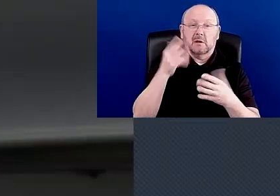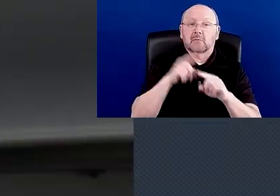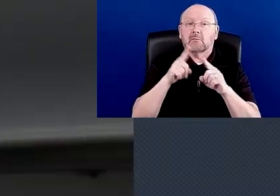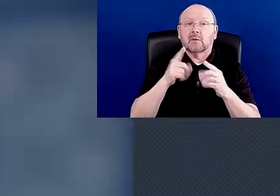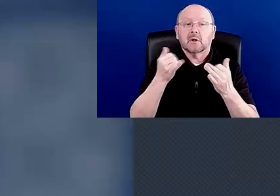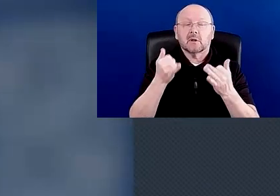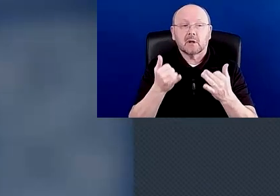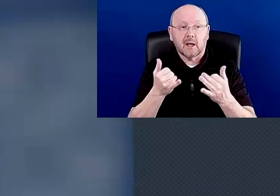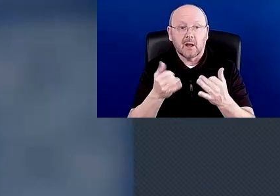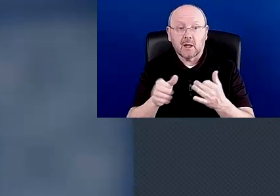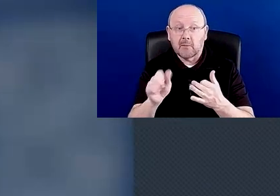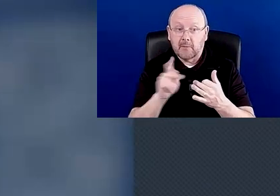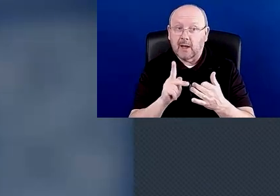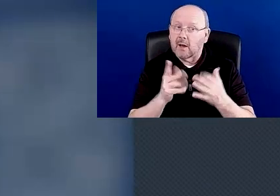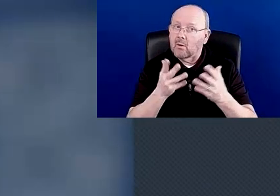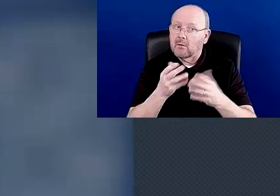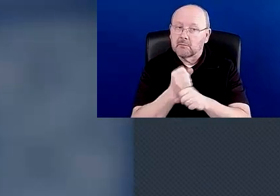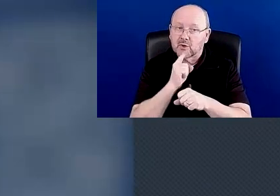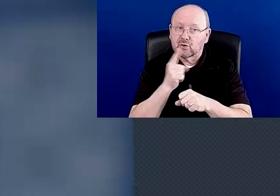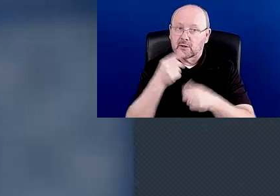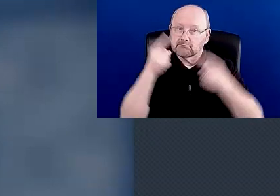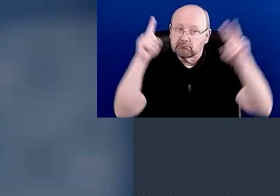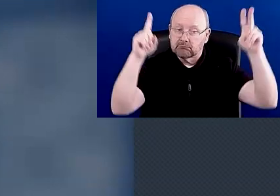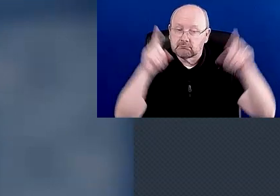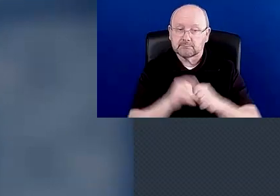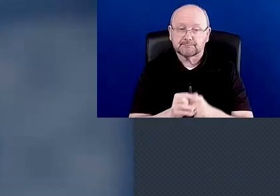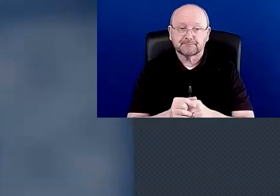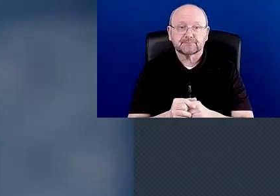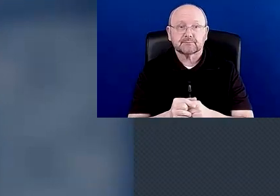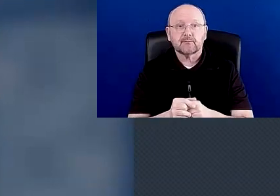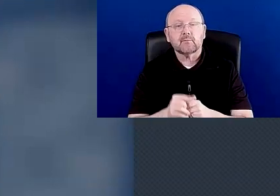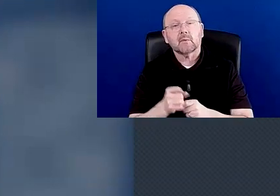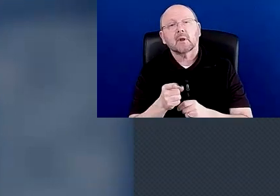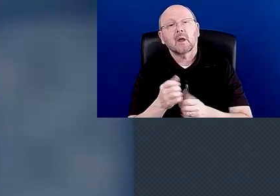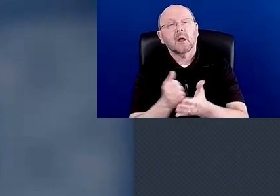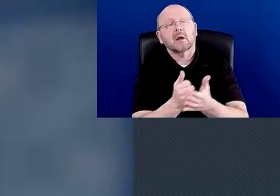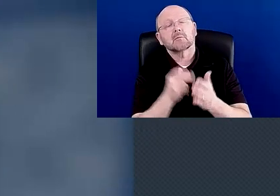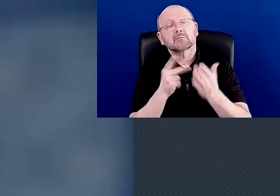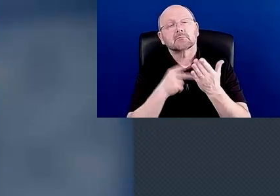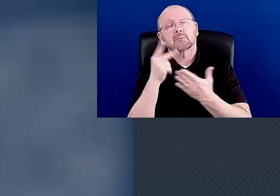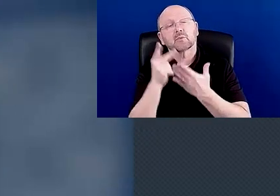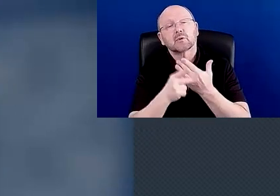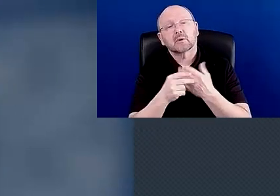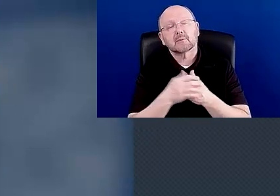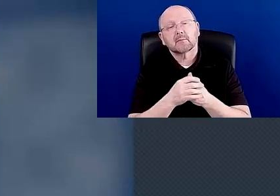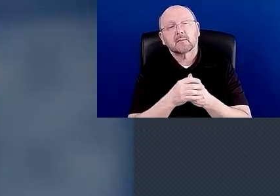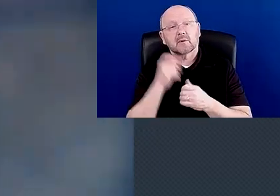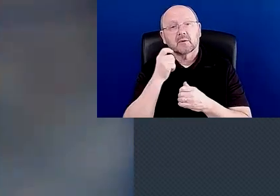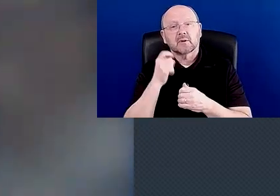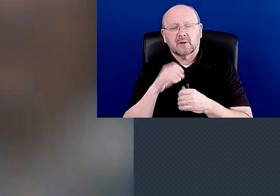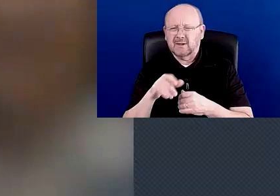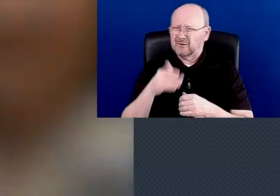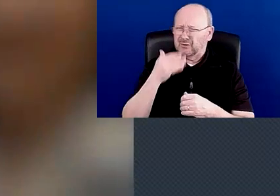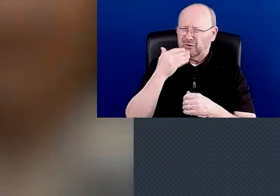not successful. The hard work happening in their program isn't going unnoticed. It was recently named as a model adult ed program in the